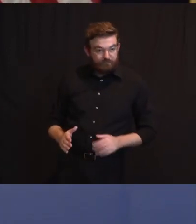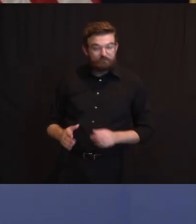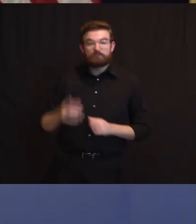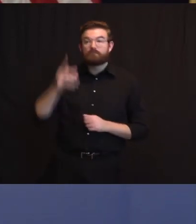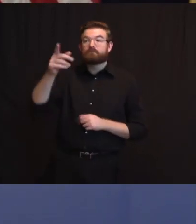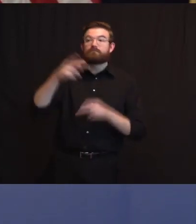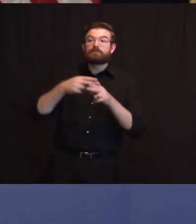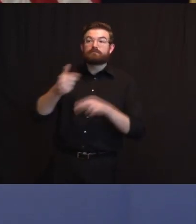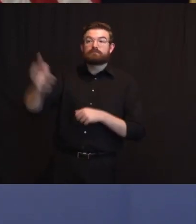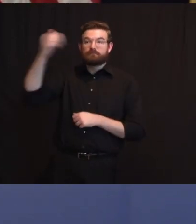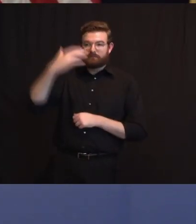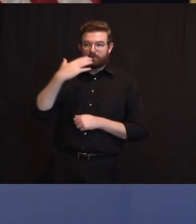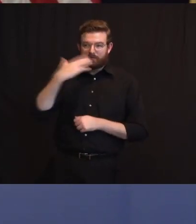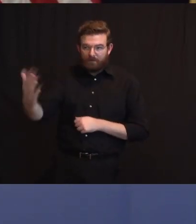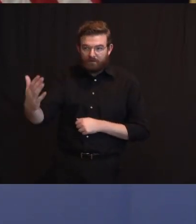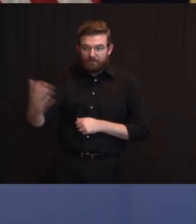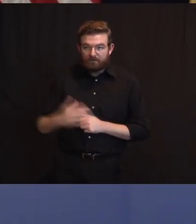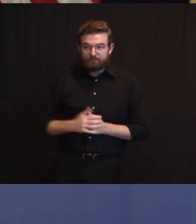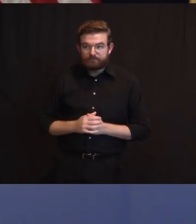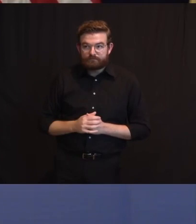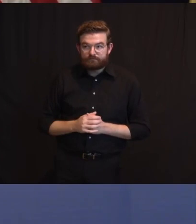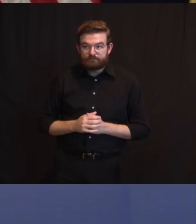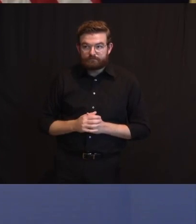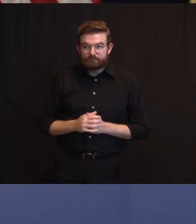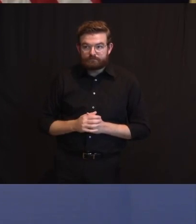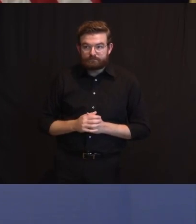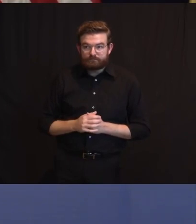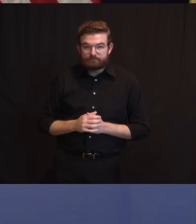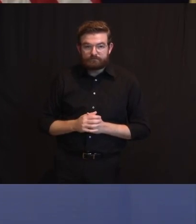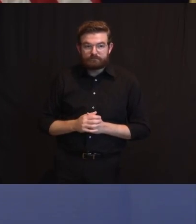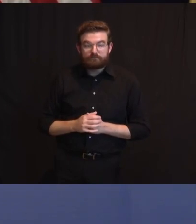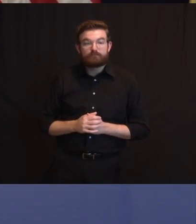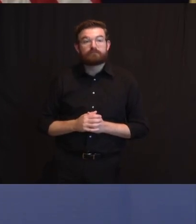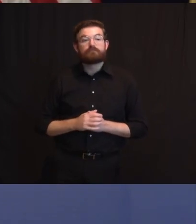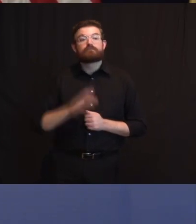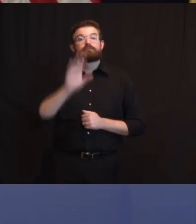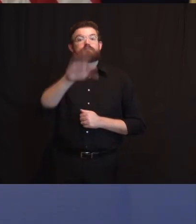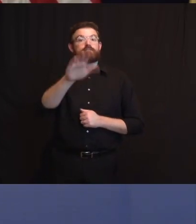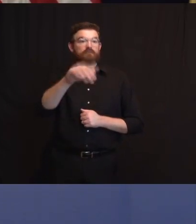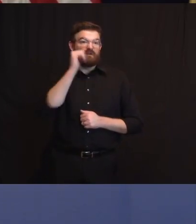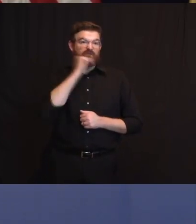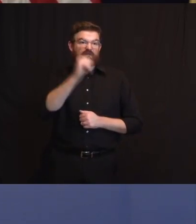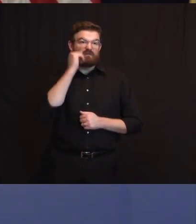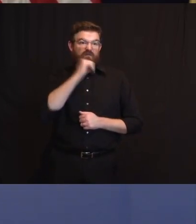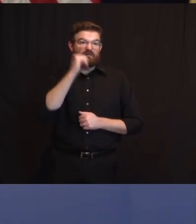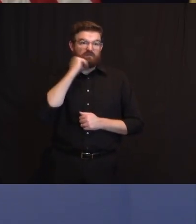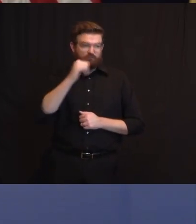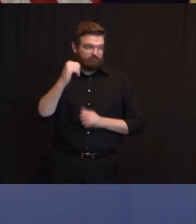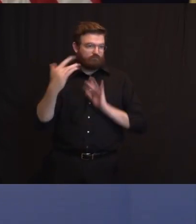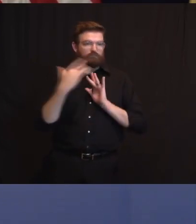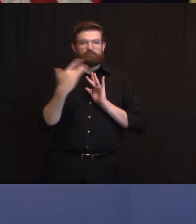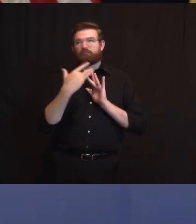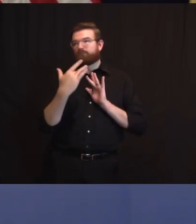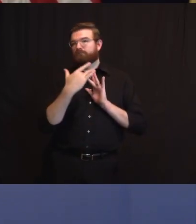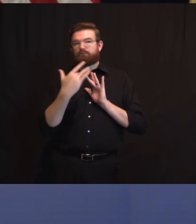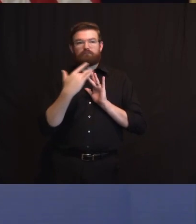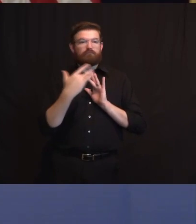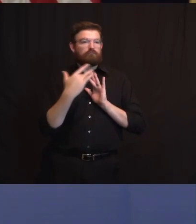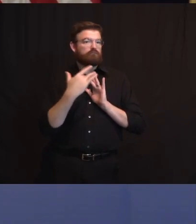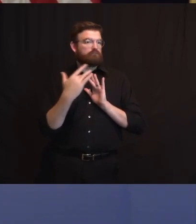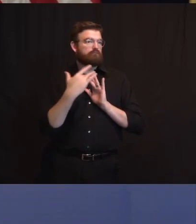we are hearing, as the Commissioner mentioned, from people every single day, literally talking to folks every day. We are constantly